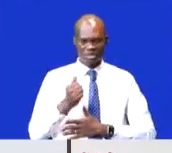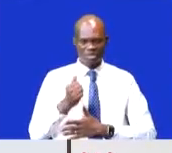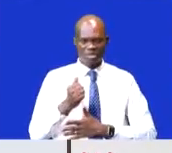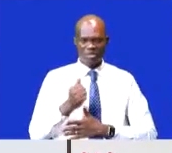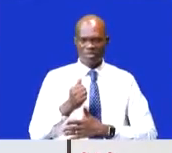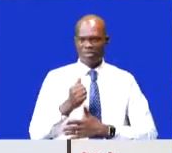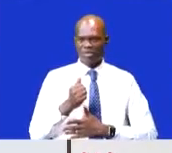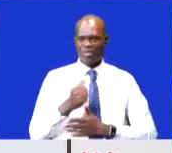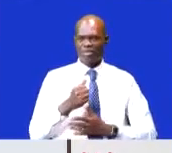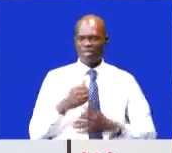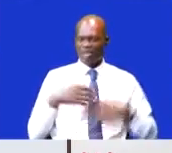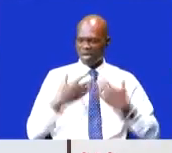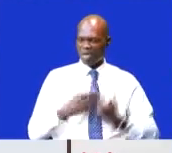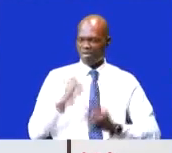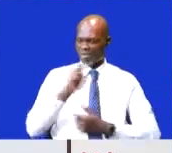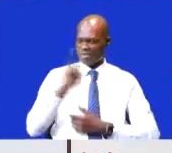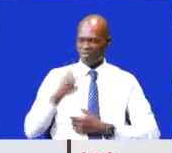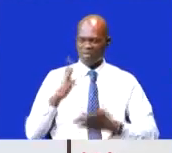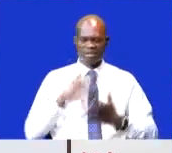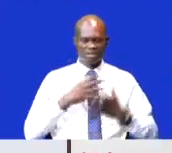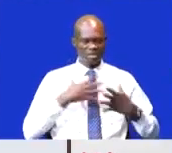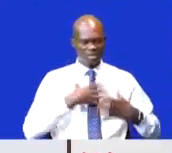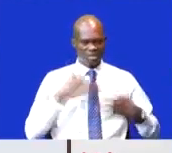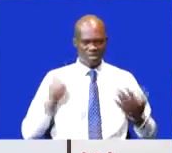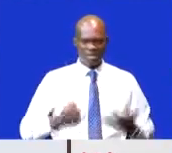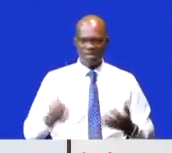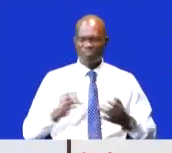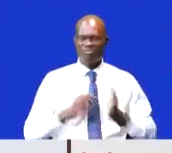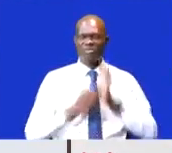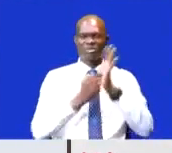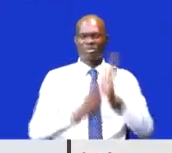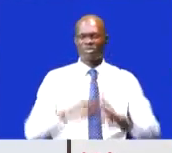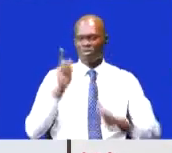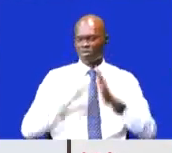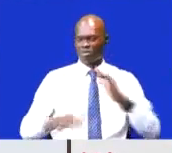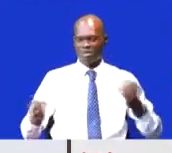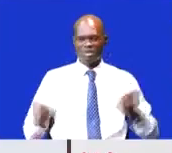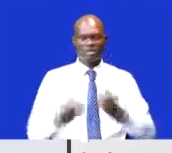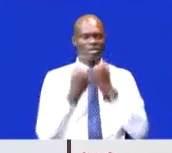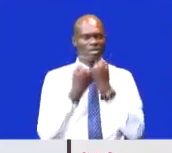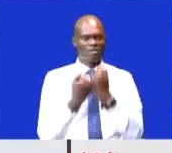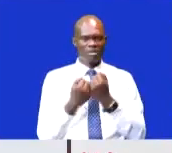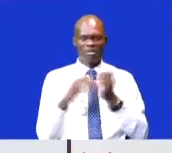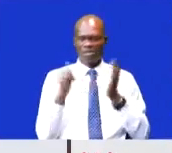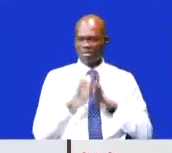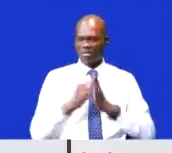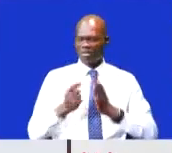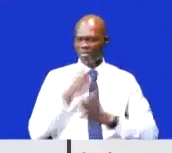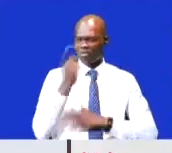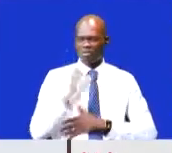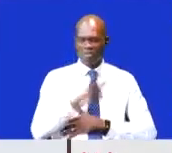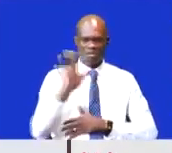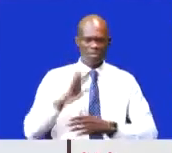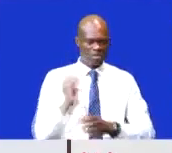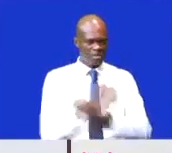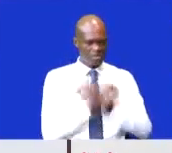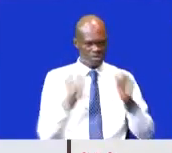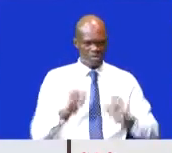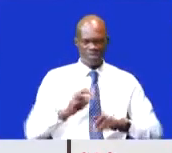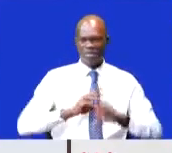cannot go to TV and expose what happens, that the president has told you something directly. It is